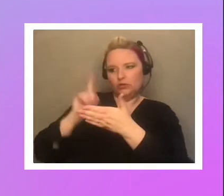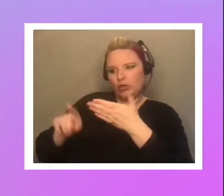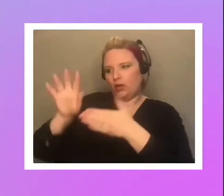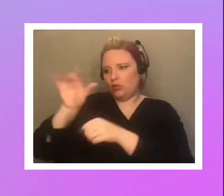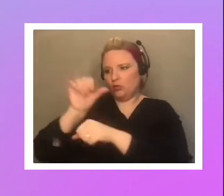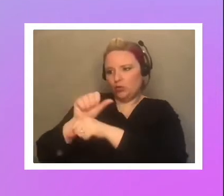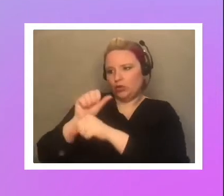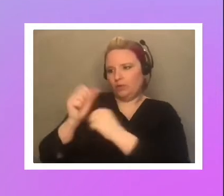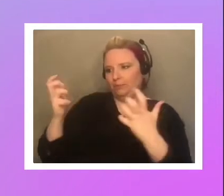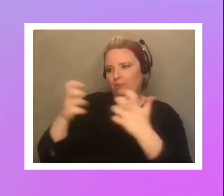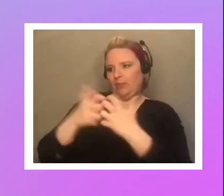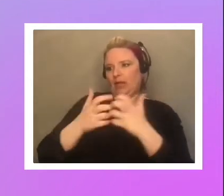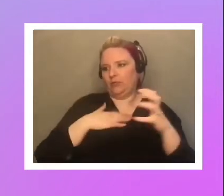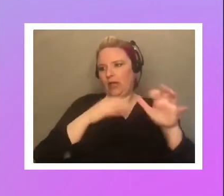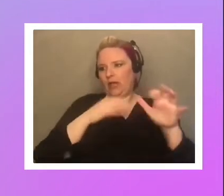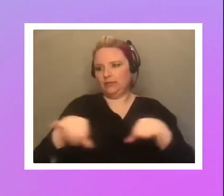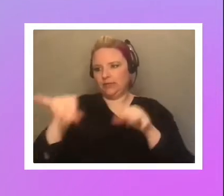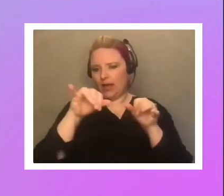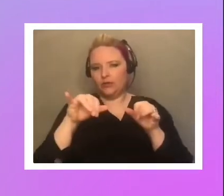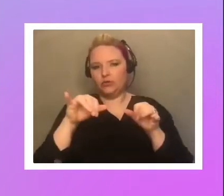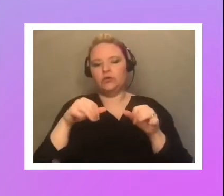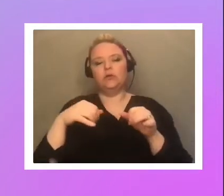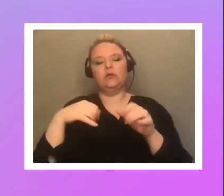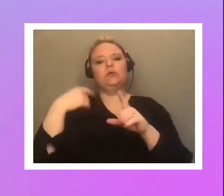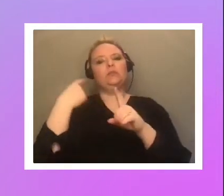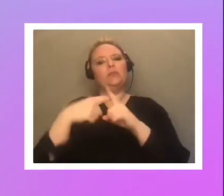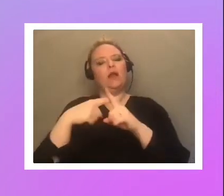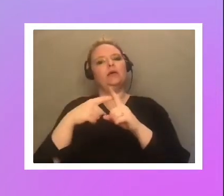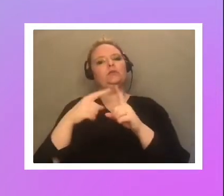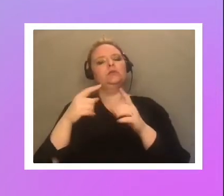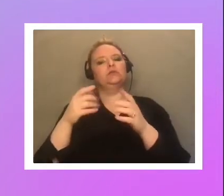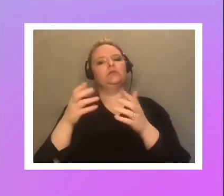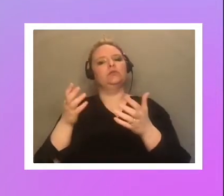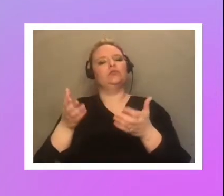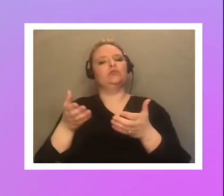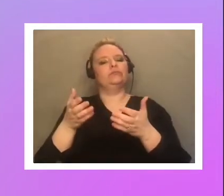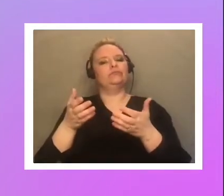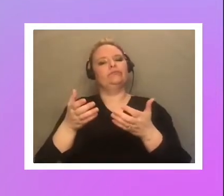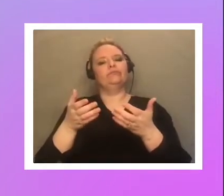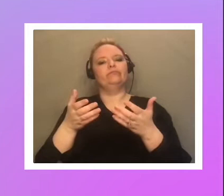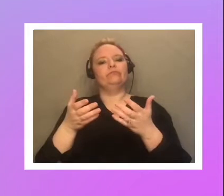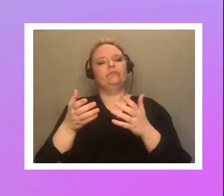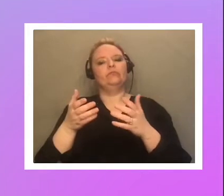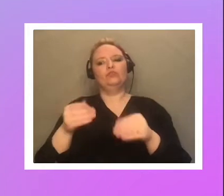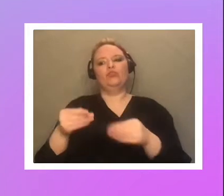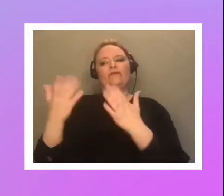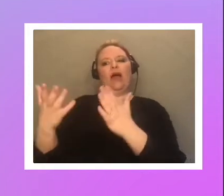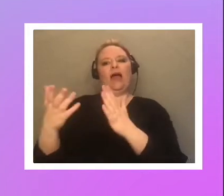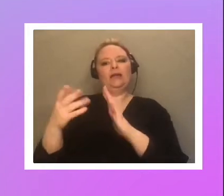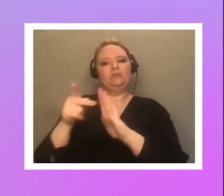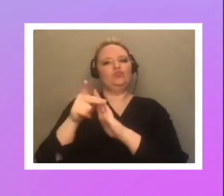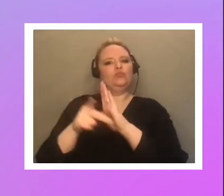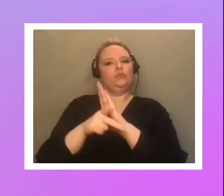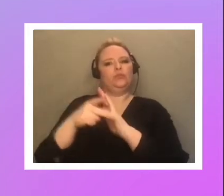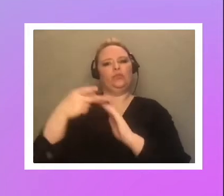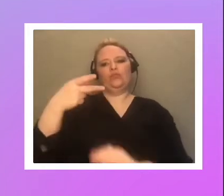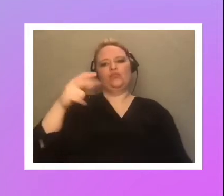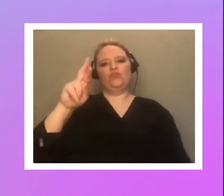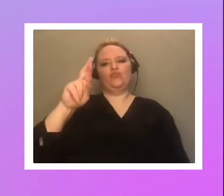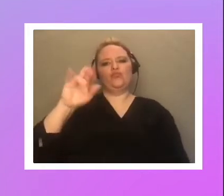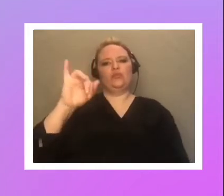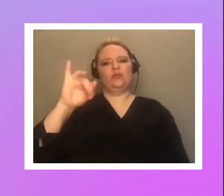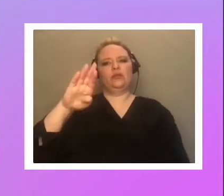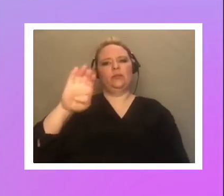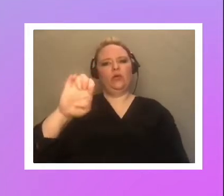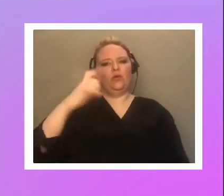also would recommend giving them the principles of accessibility that